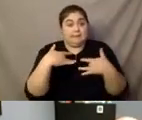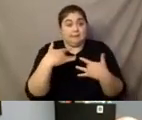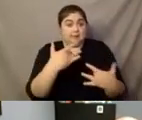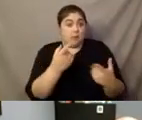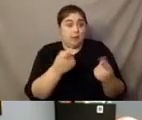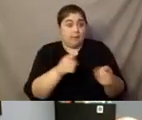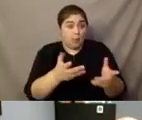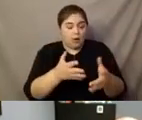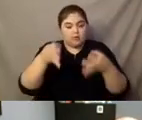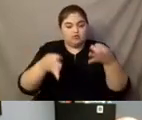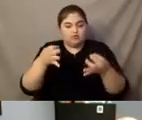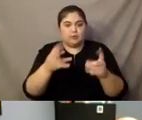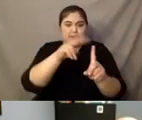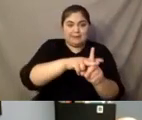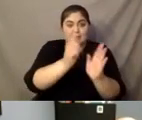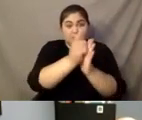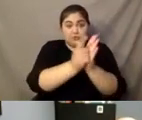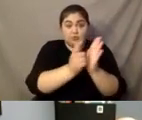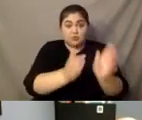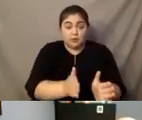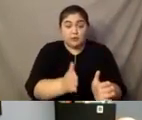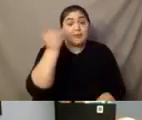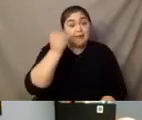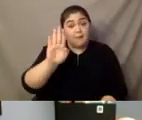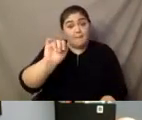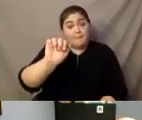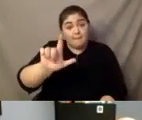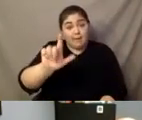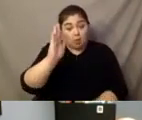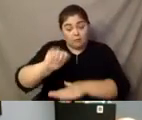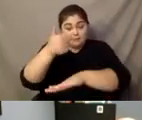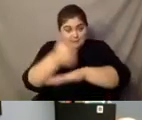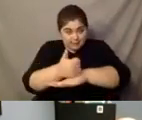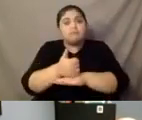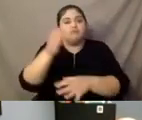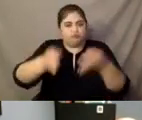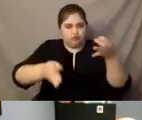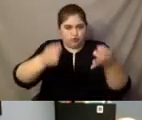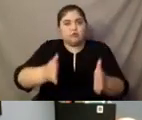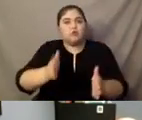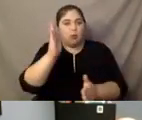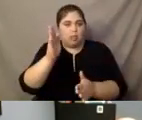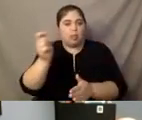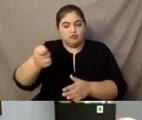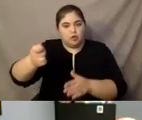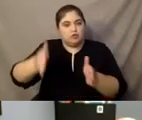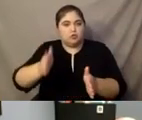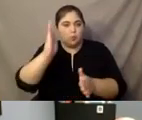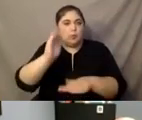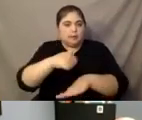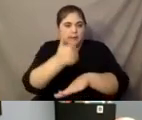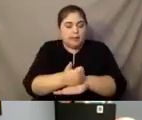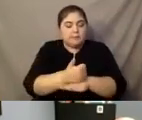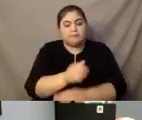an attorney, and if any bail is going to be set, then the judge sets it. And 99.9% of the time,